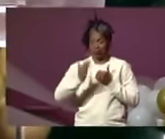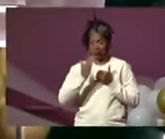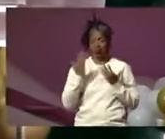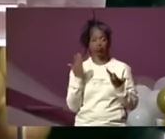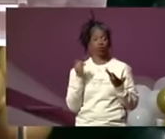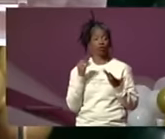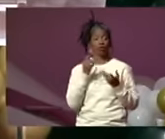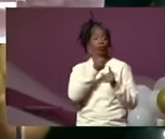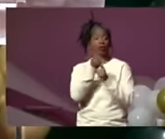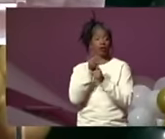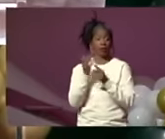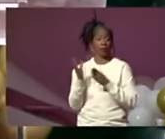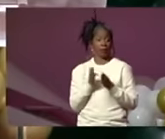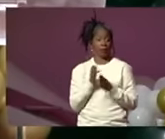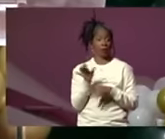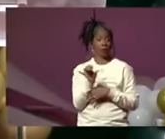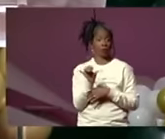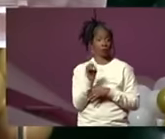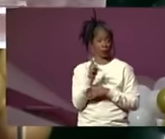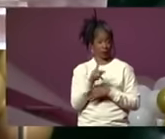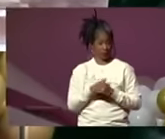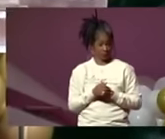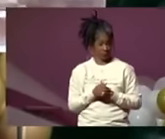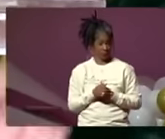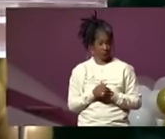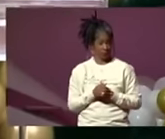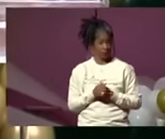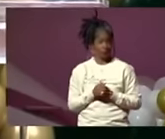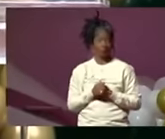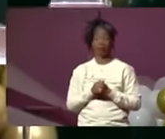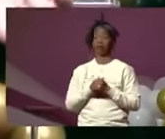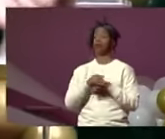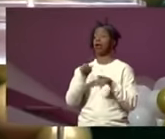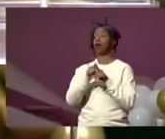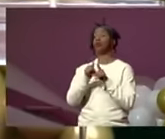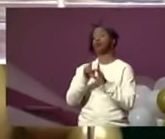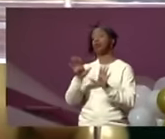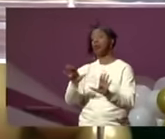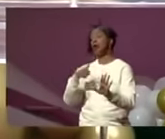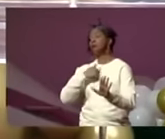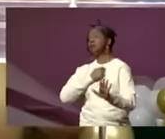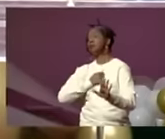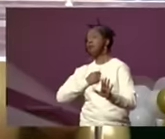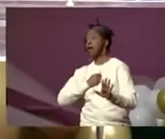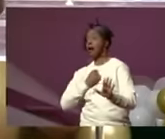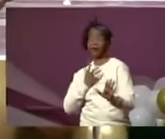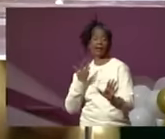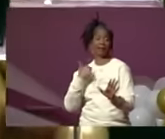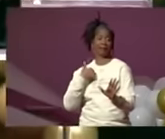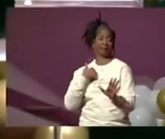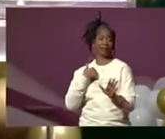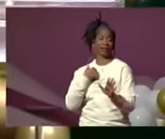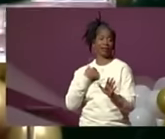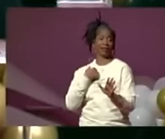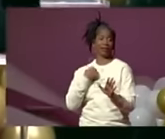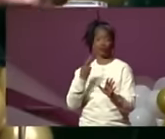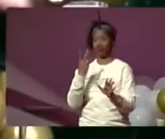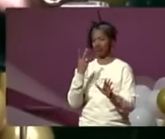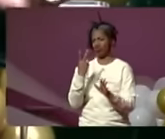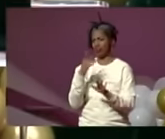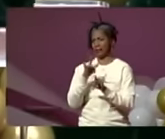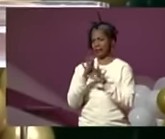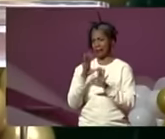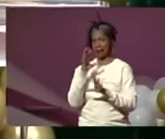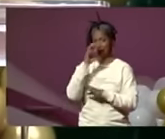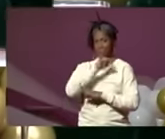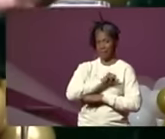you to be prepared for that as we get ready to go. I really apologize for being missing in action for the last few